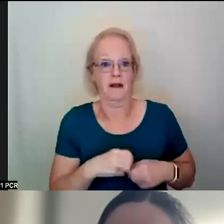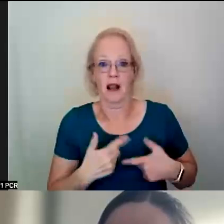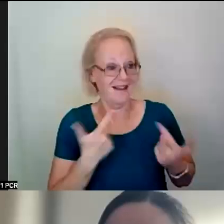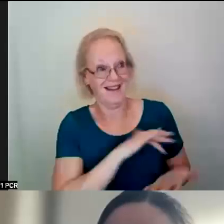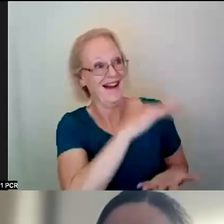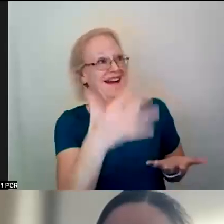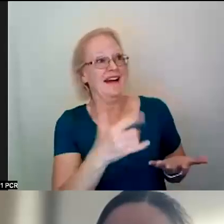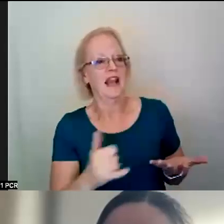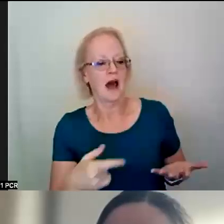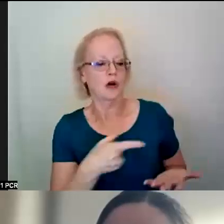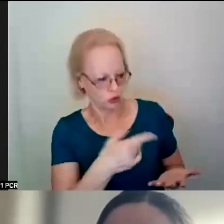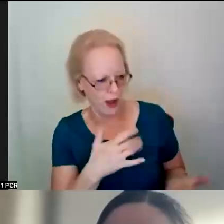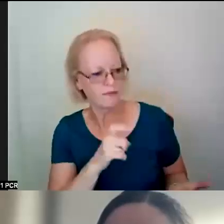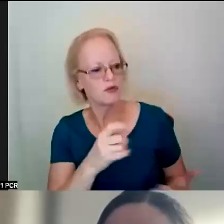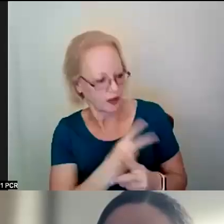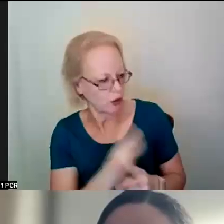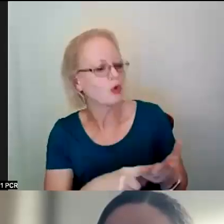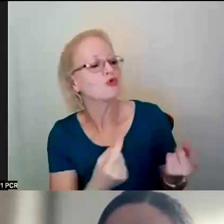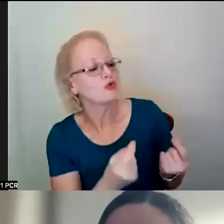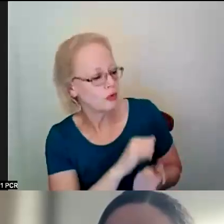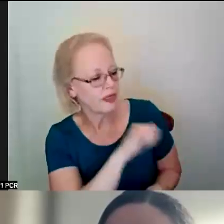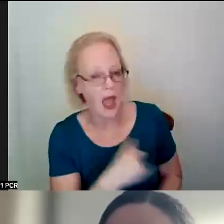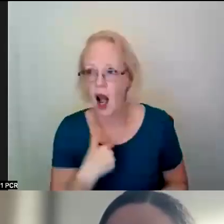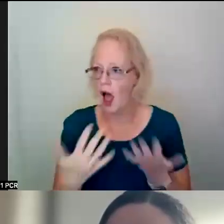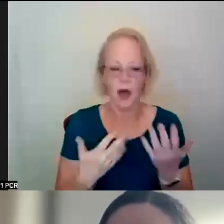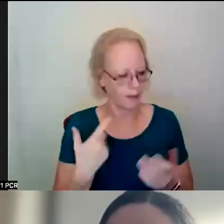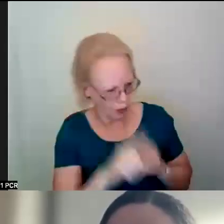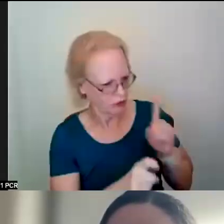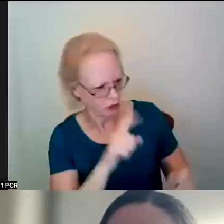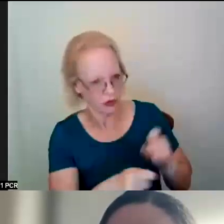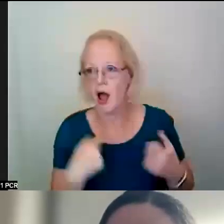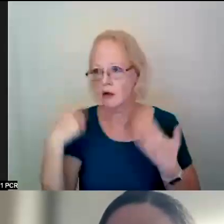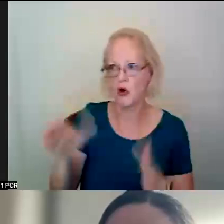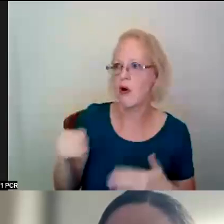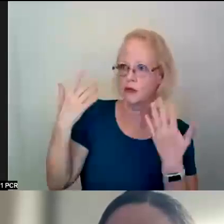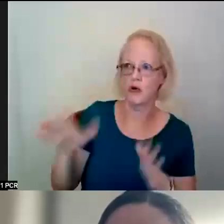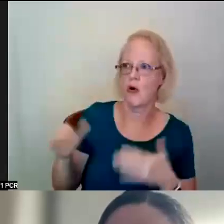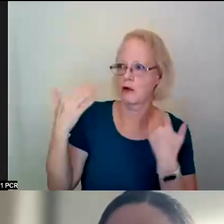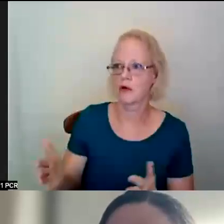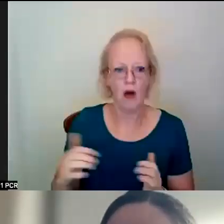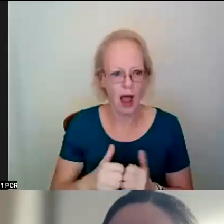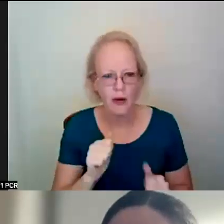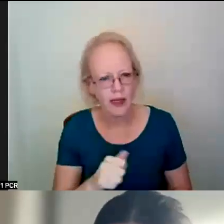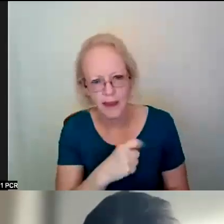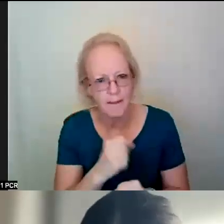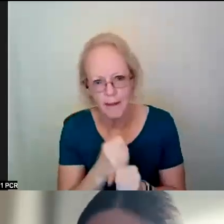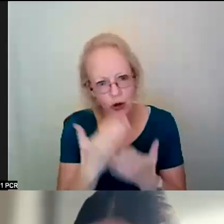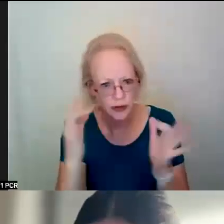how to do this. And here are all these questions that you don't know the answer to that you need to answer to make a good decision.